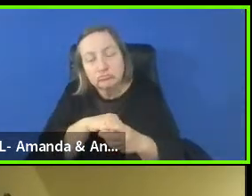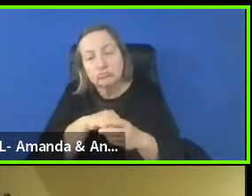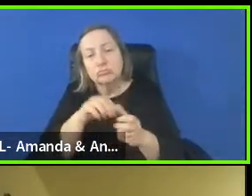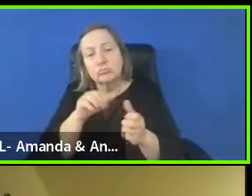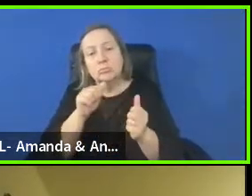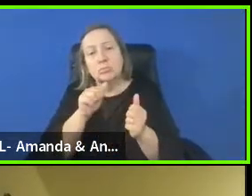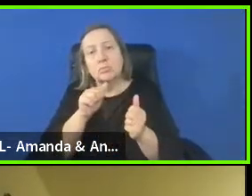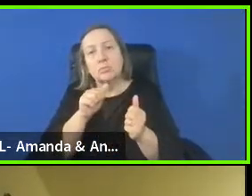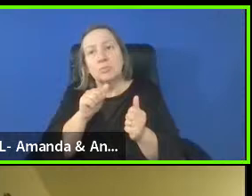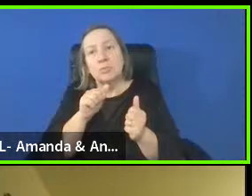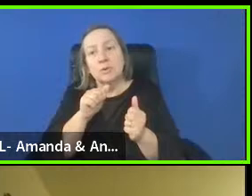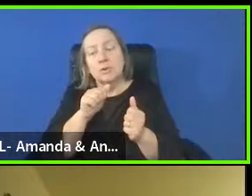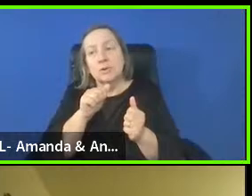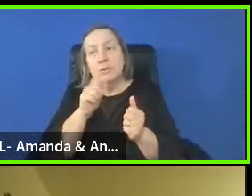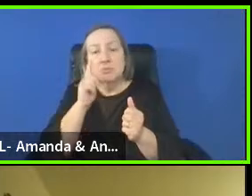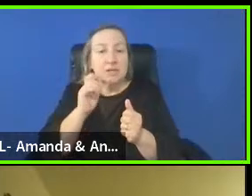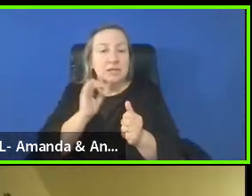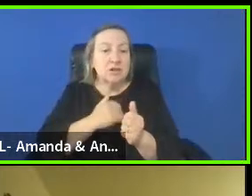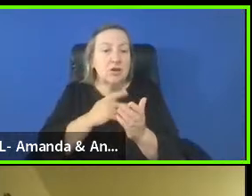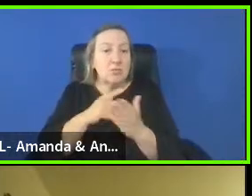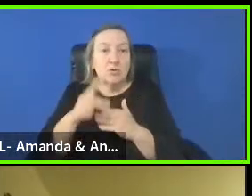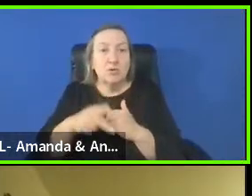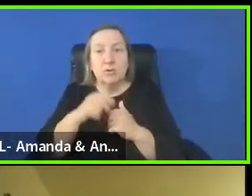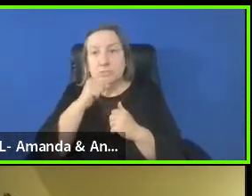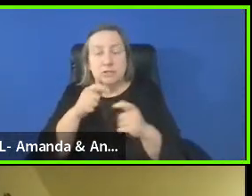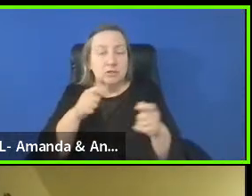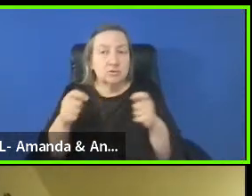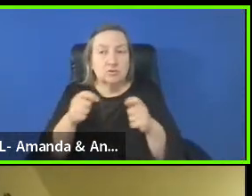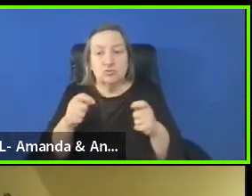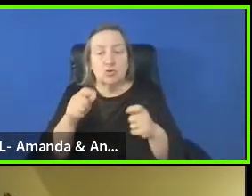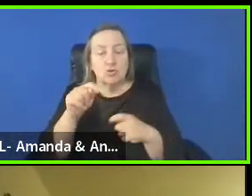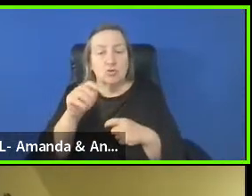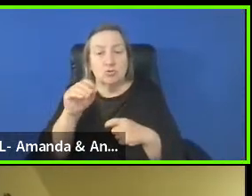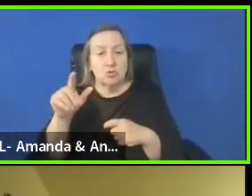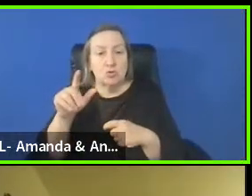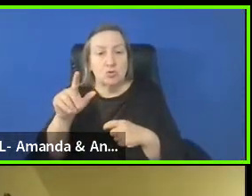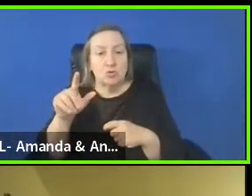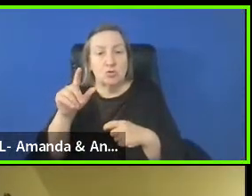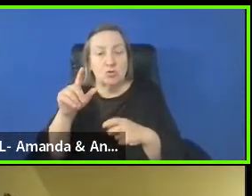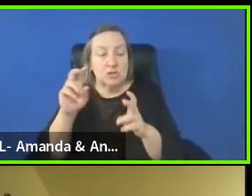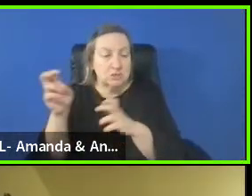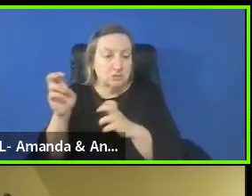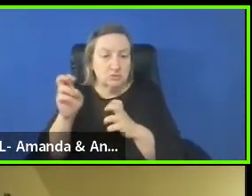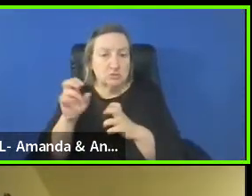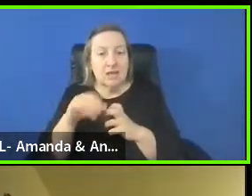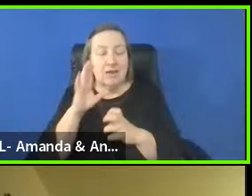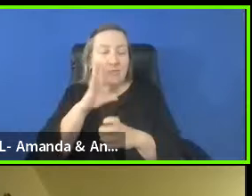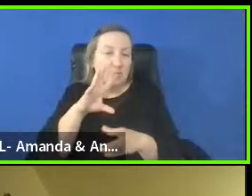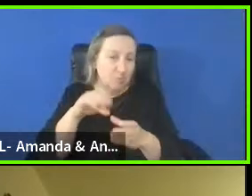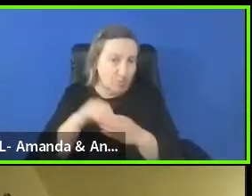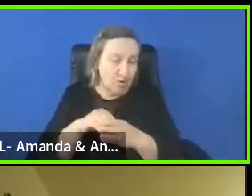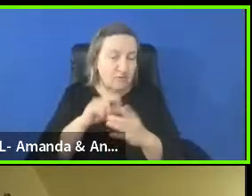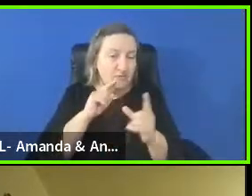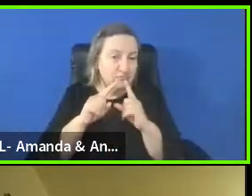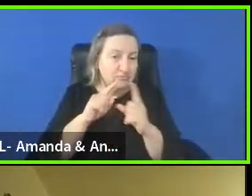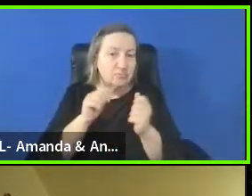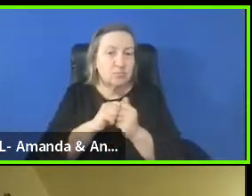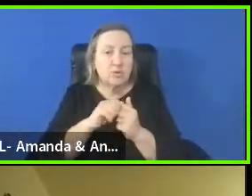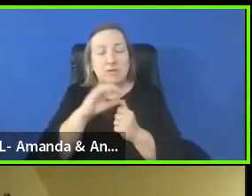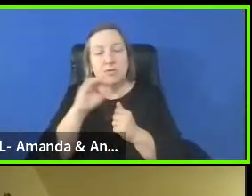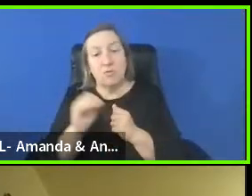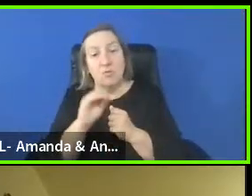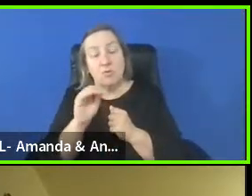because our program doesn't control the tolling issues. That will be part of the conversation with the